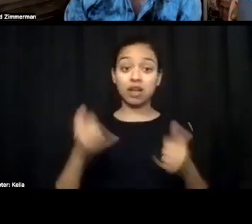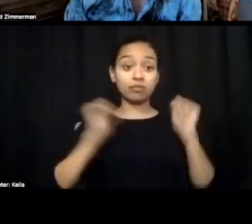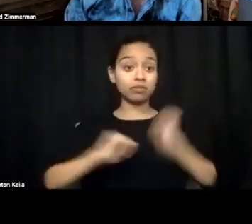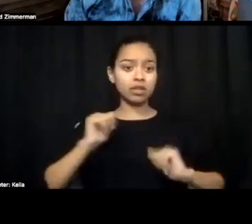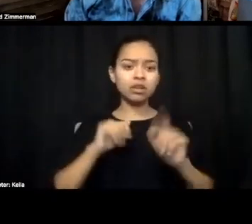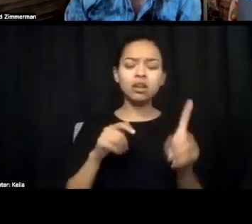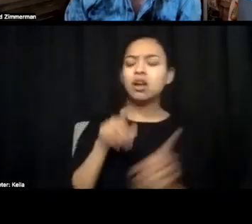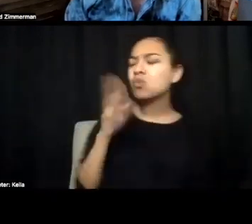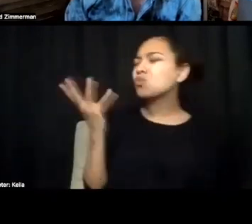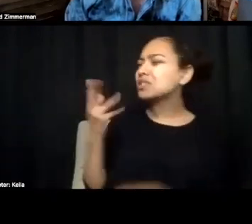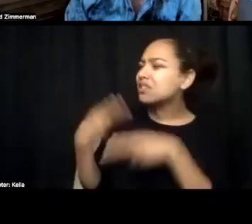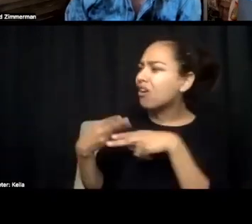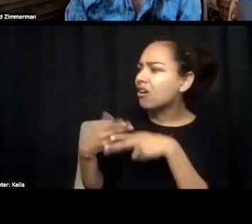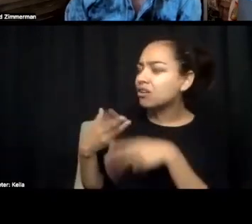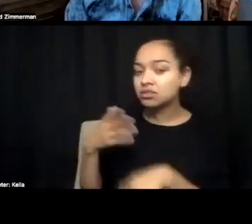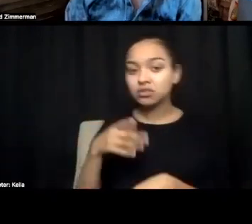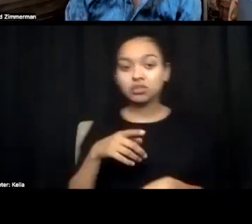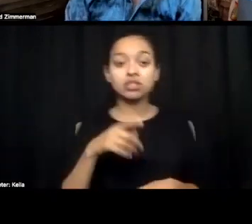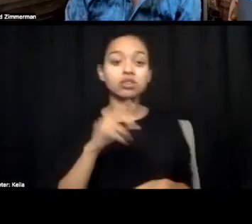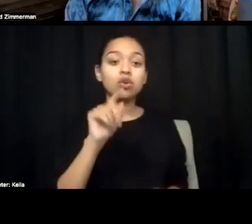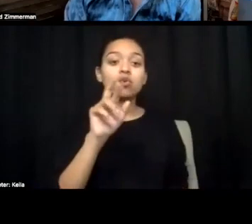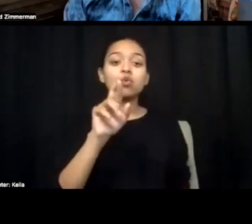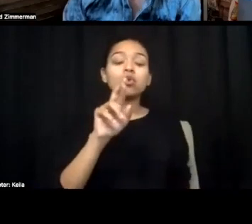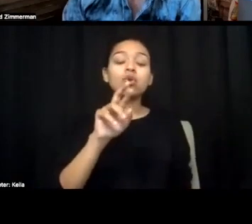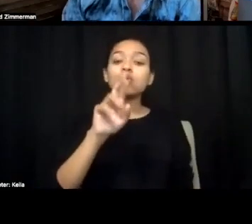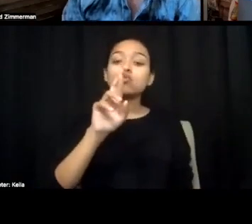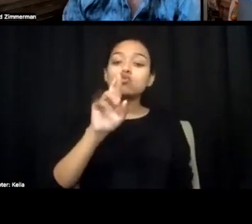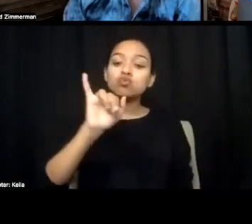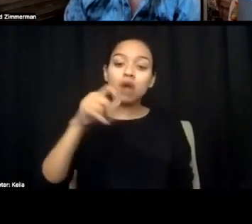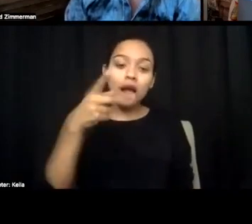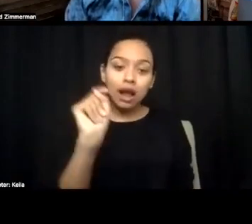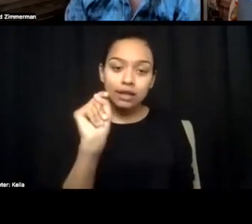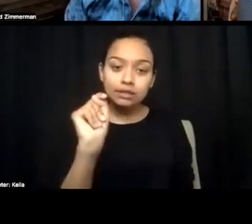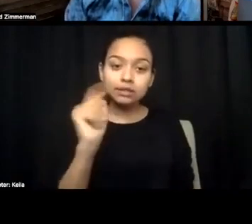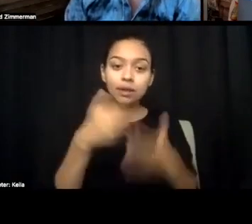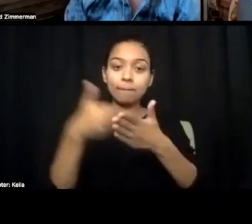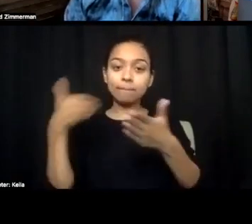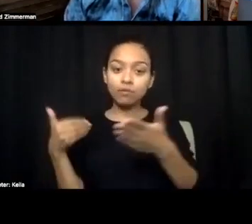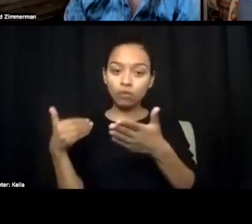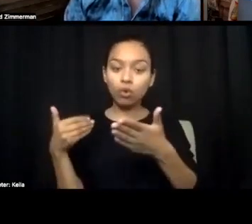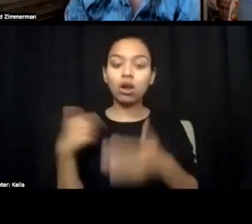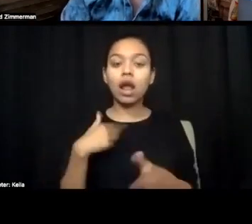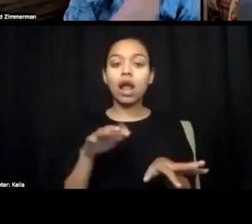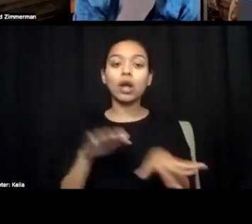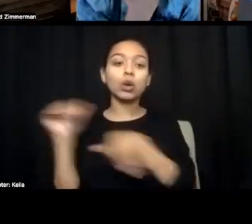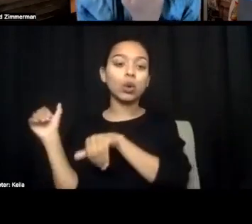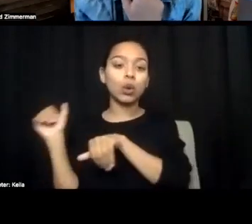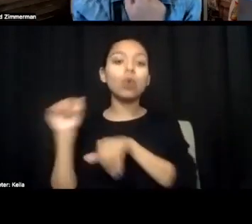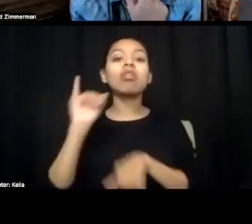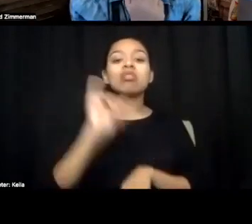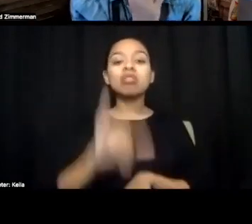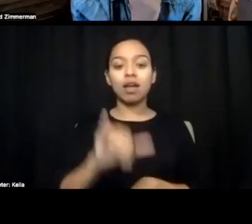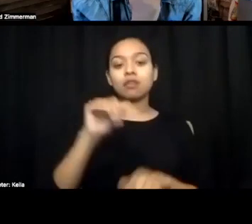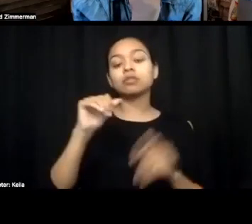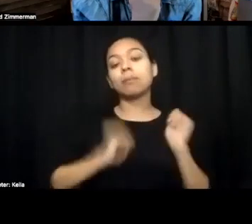called? It's called Right Before I Go, R-I-G-H-T, and you can get it through TRW Plays. Okay. And